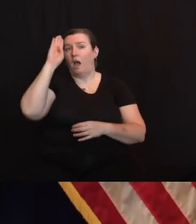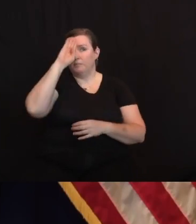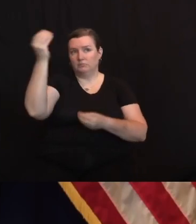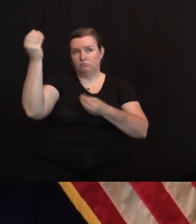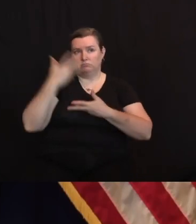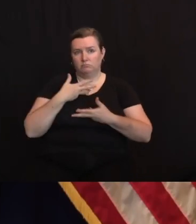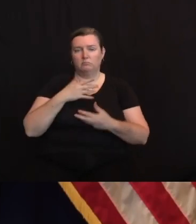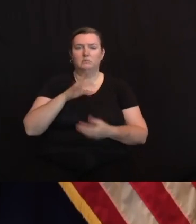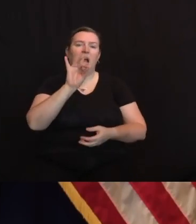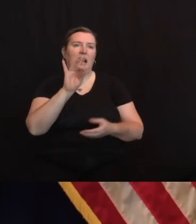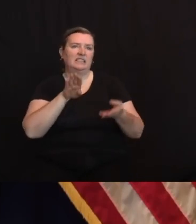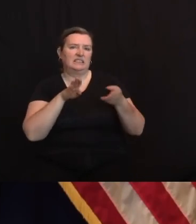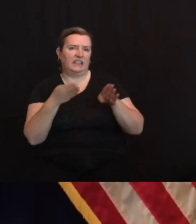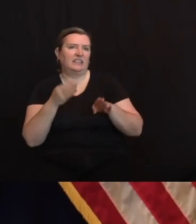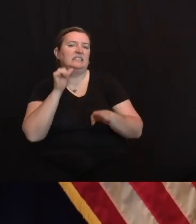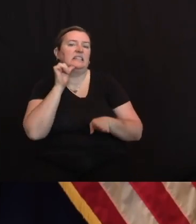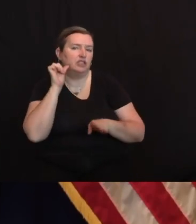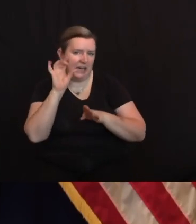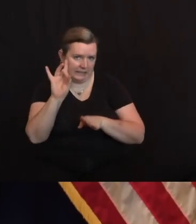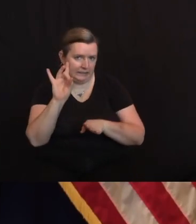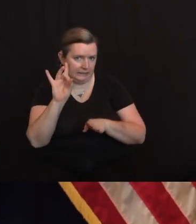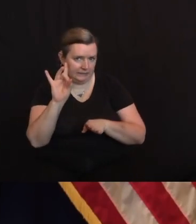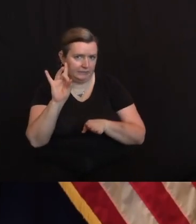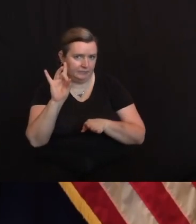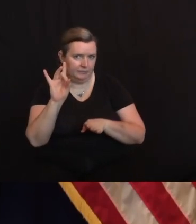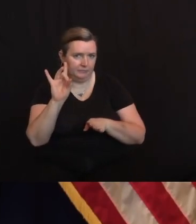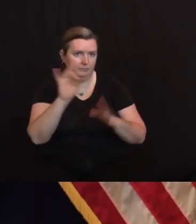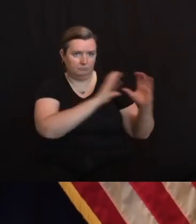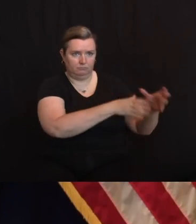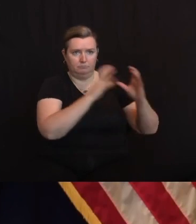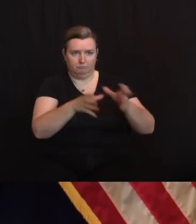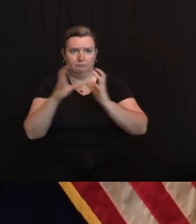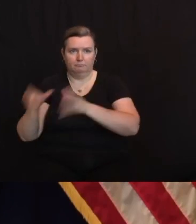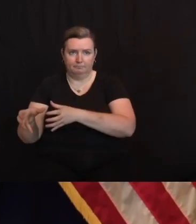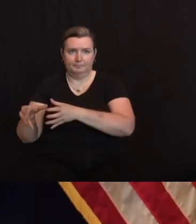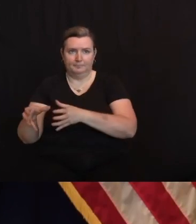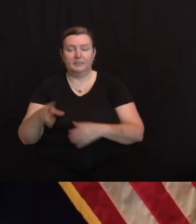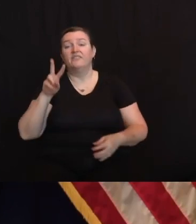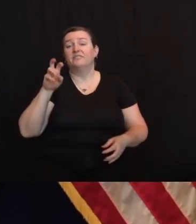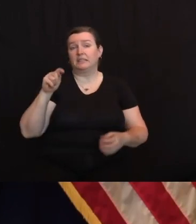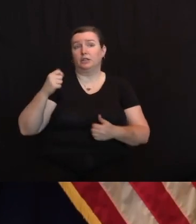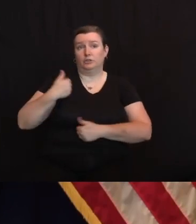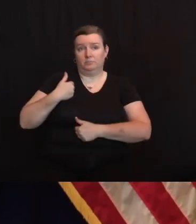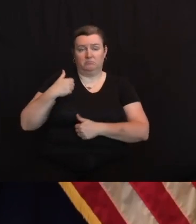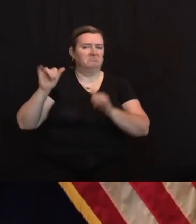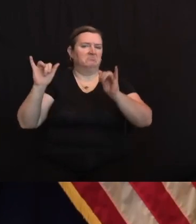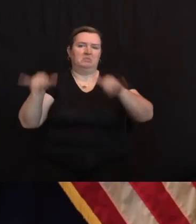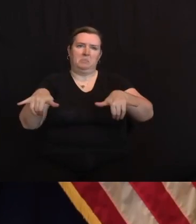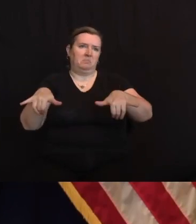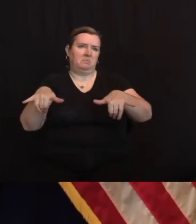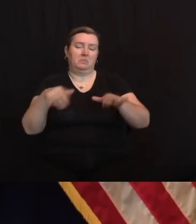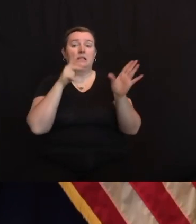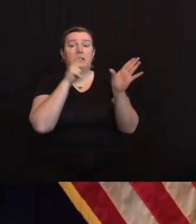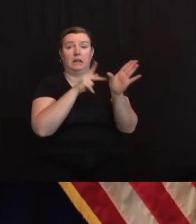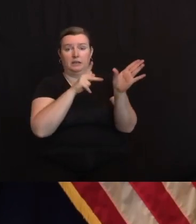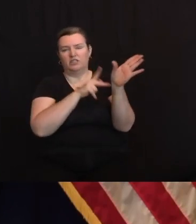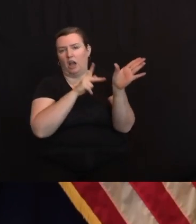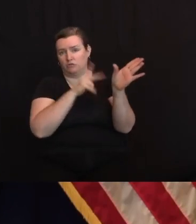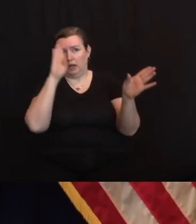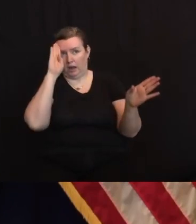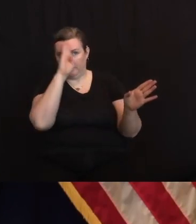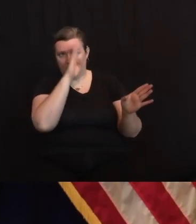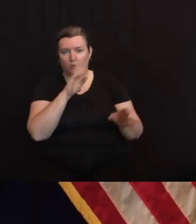mortalities yesterday. At the state's veterans' homes, the numbers remain the same, and at the psych hospitals, we are reporting 1